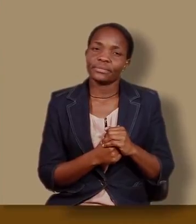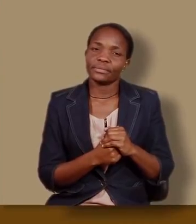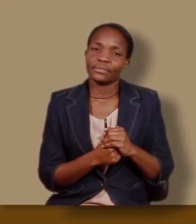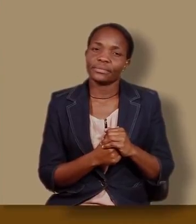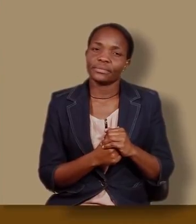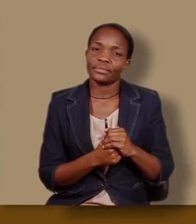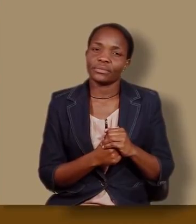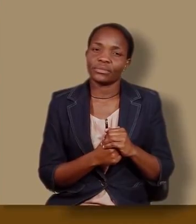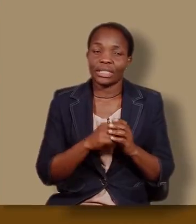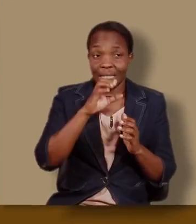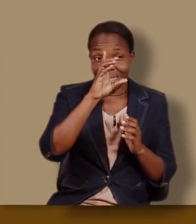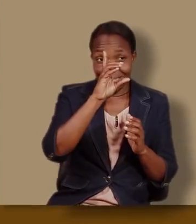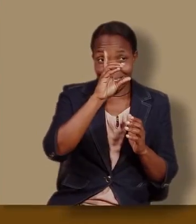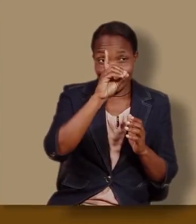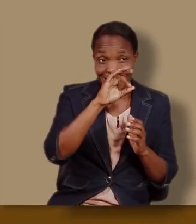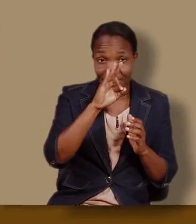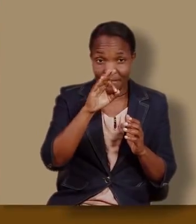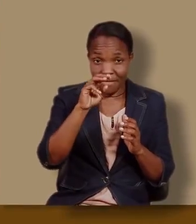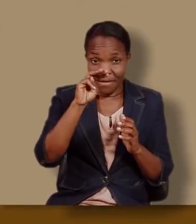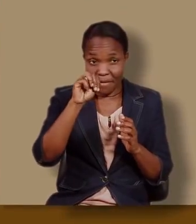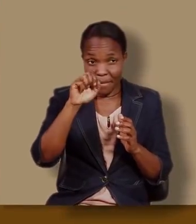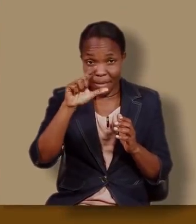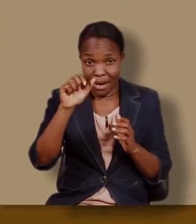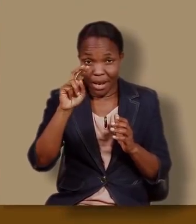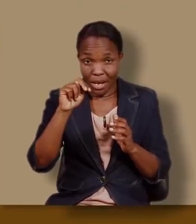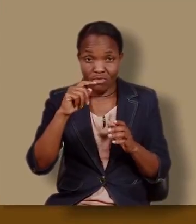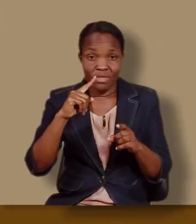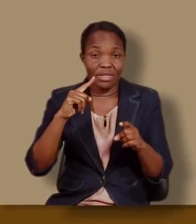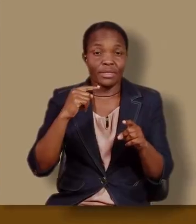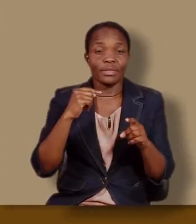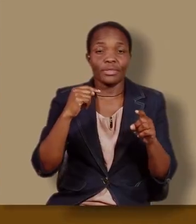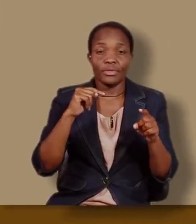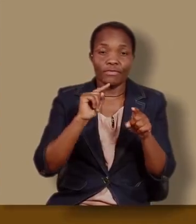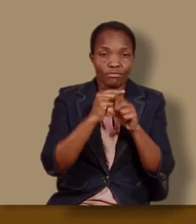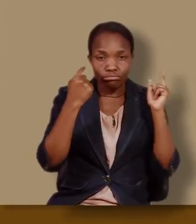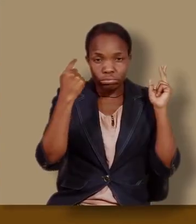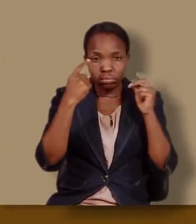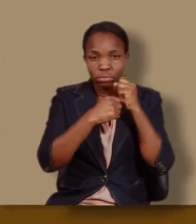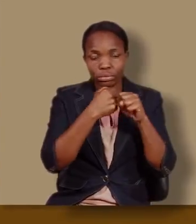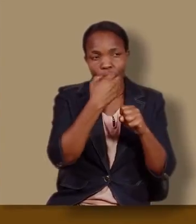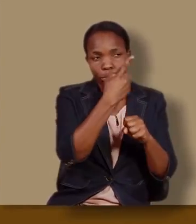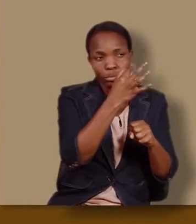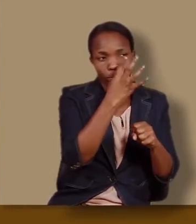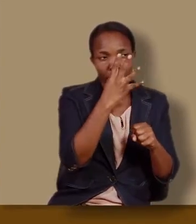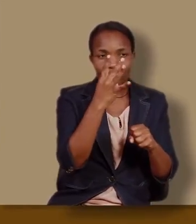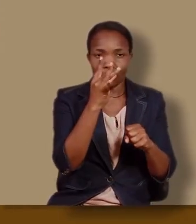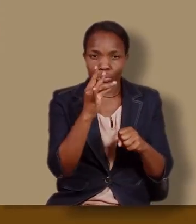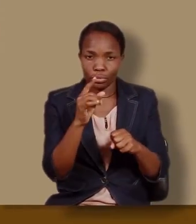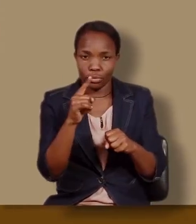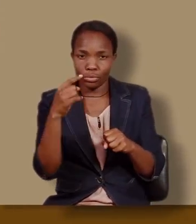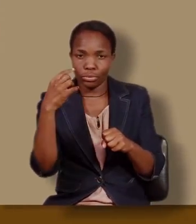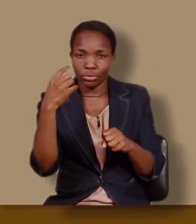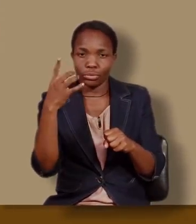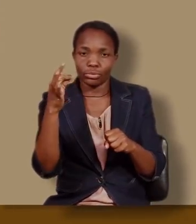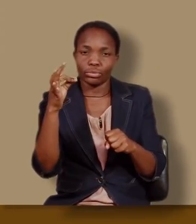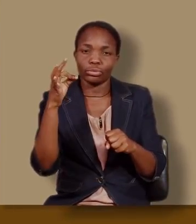D.F. Malan, who was Prime Minister from 1948, followed by H.F. Verwoerd, who was